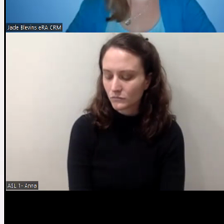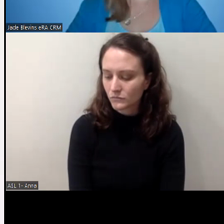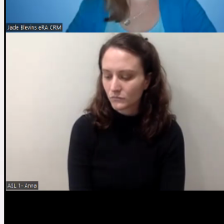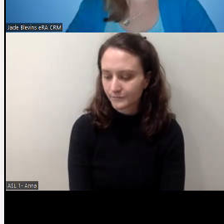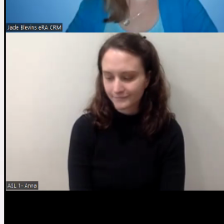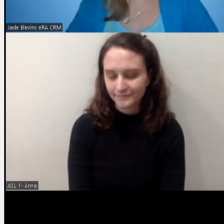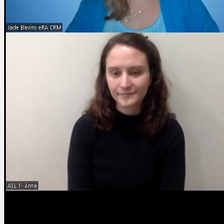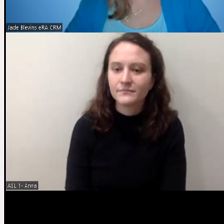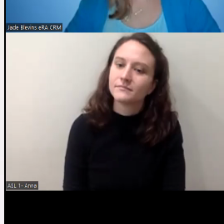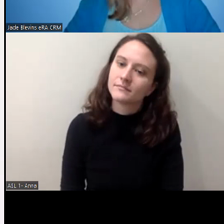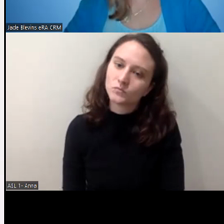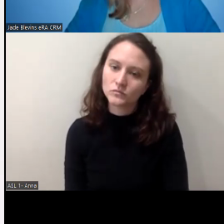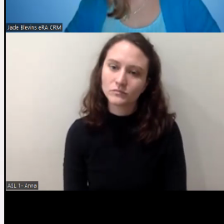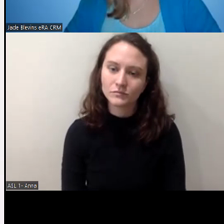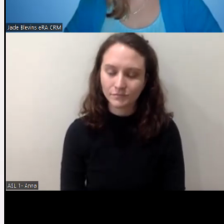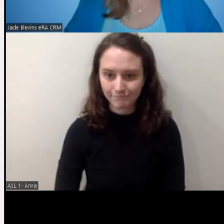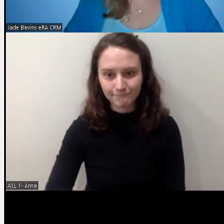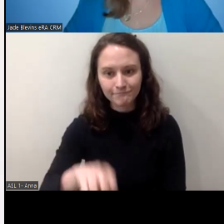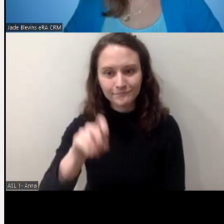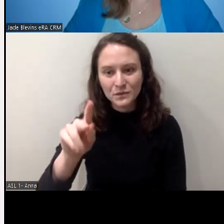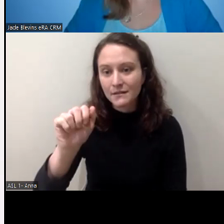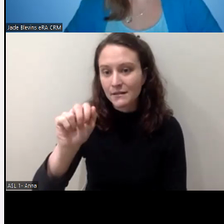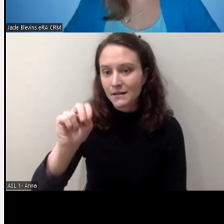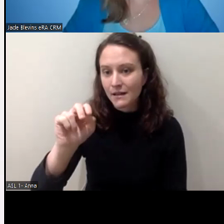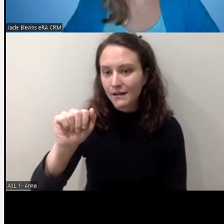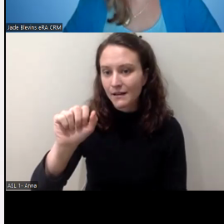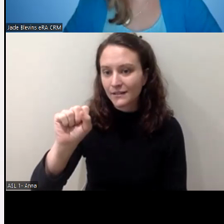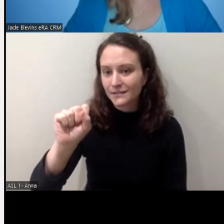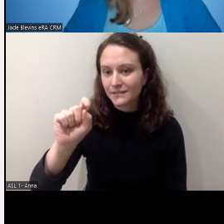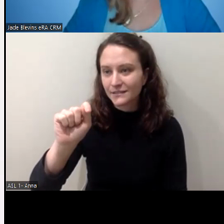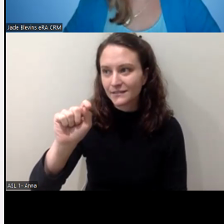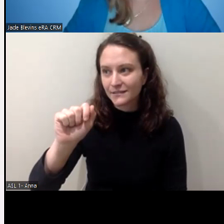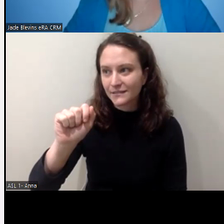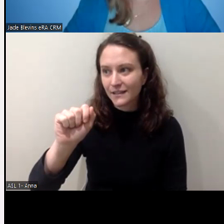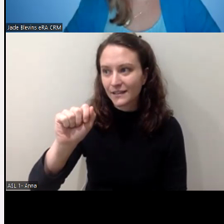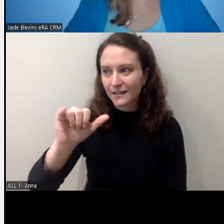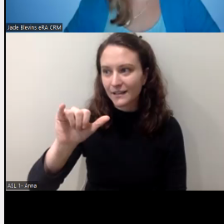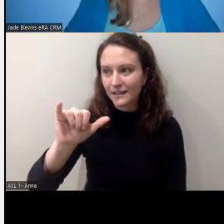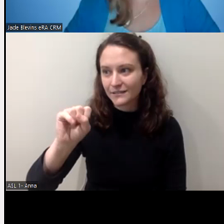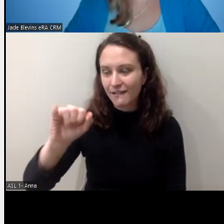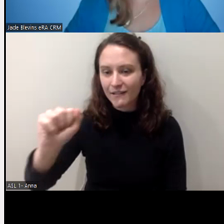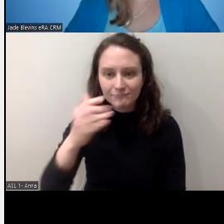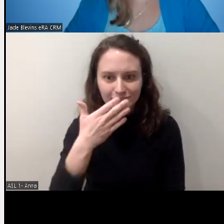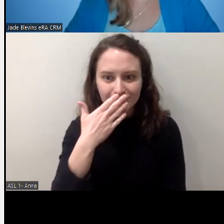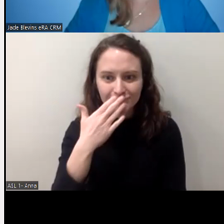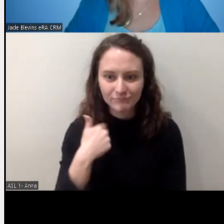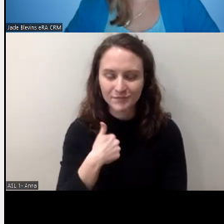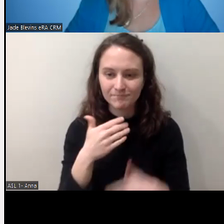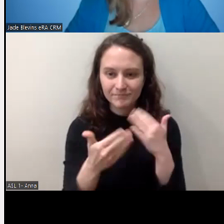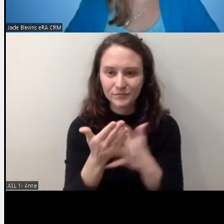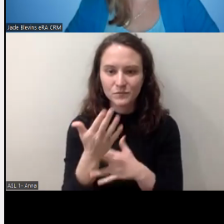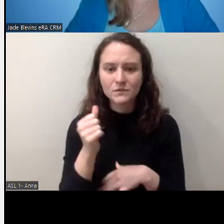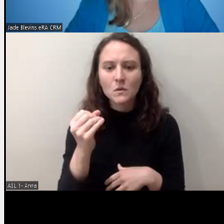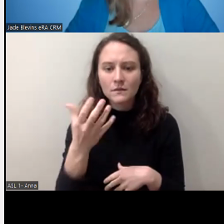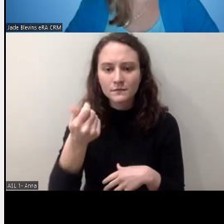All right. Anastasia, thank you. We made it through. So impressed. We have had a